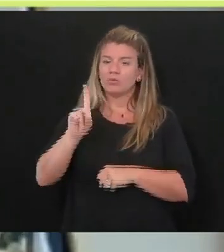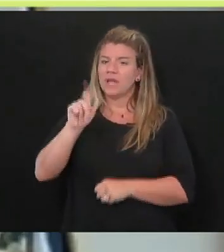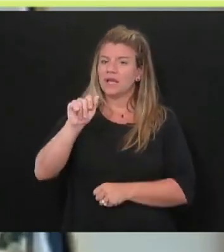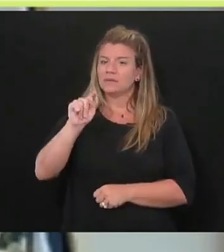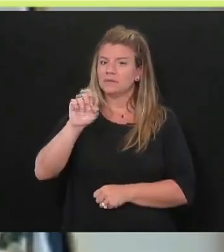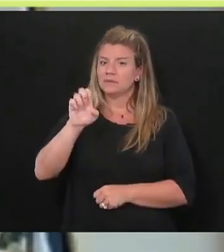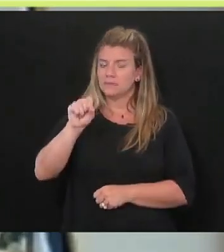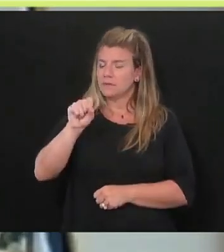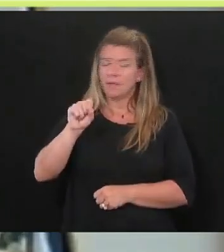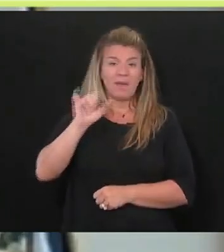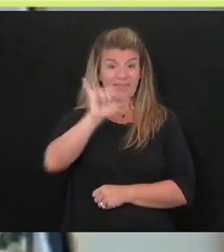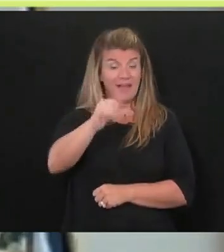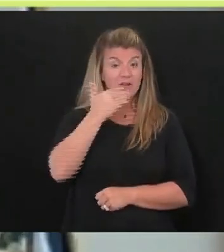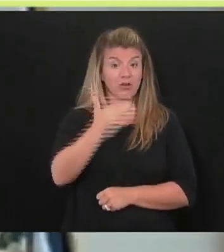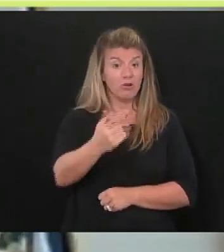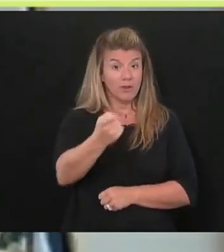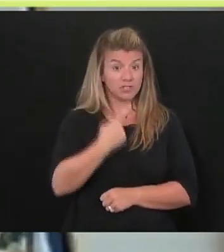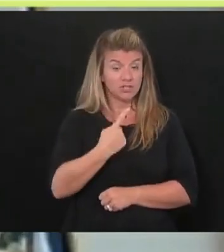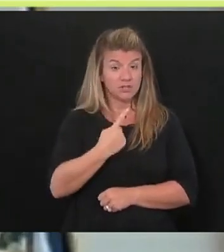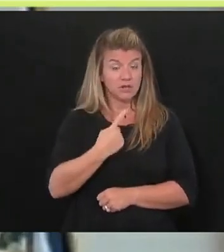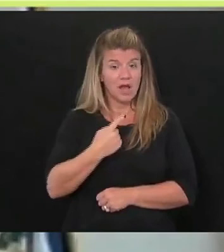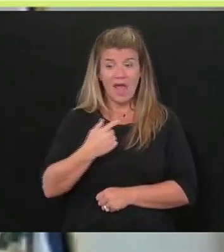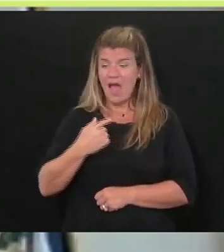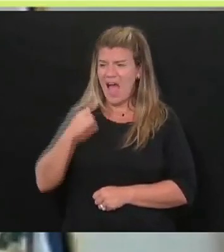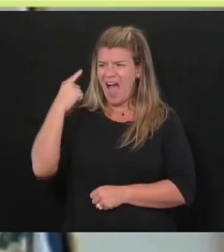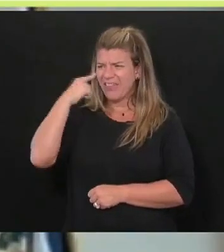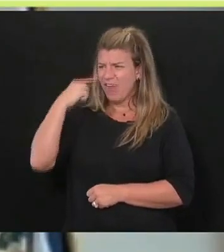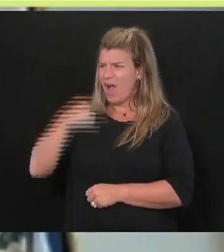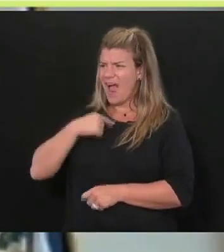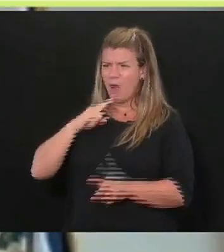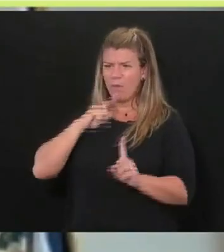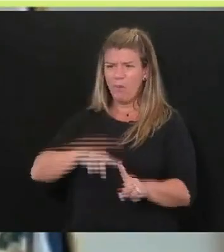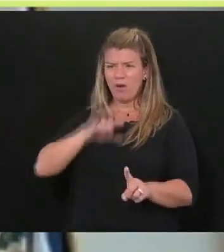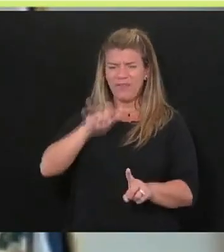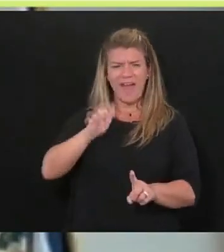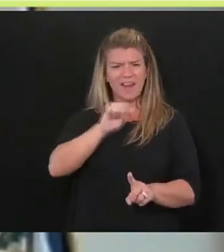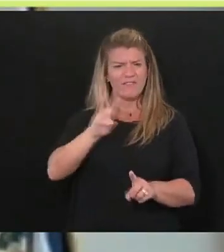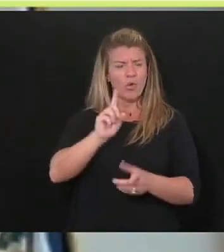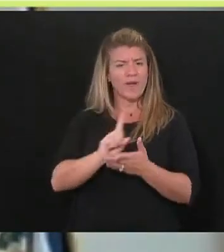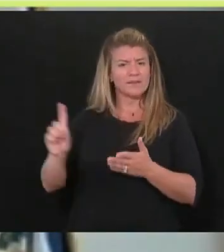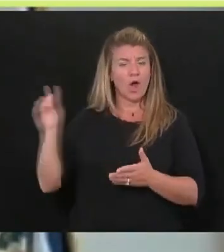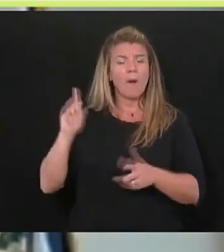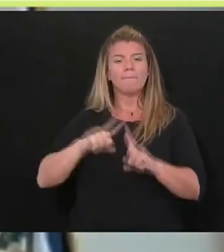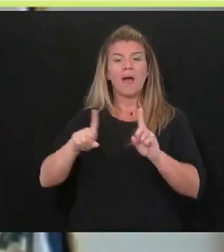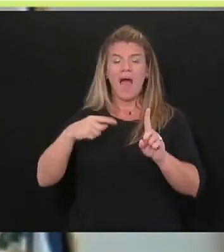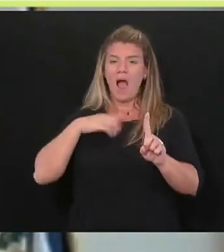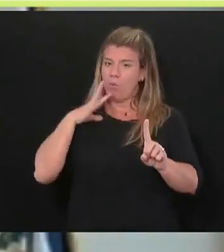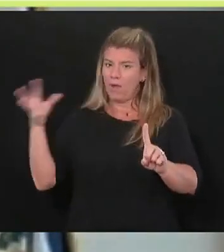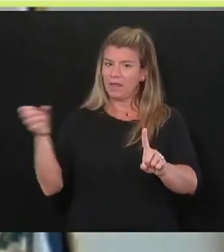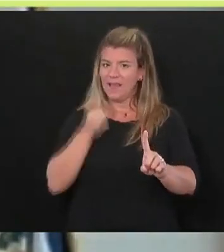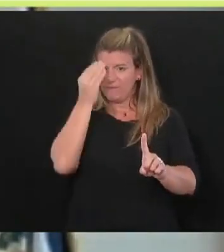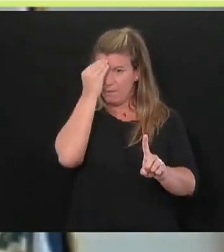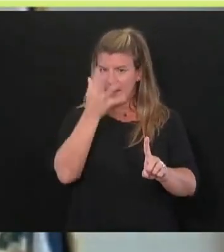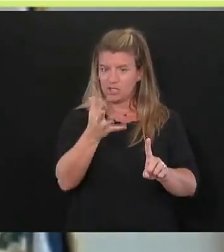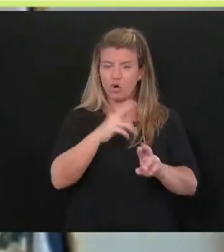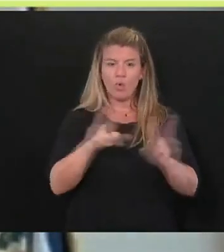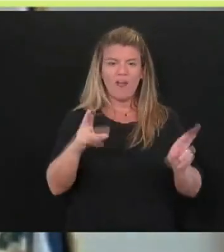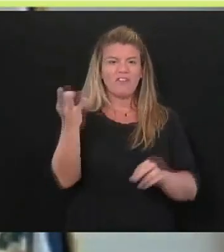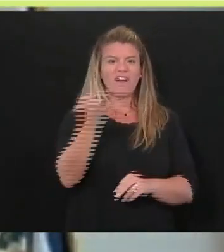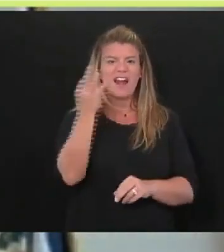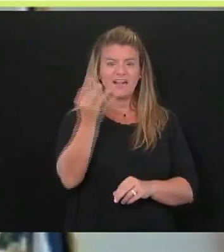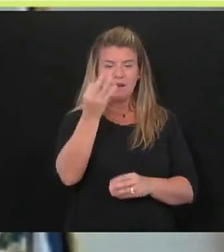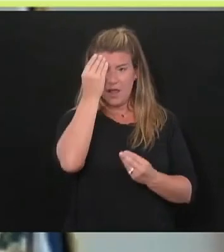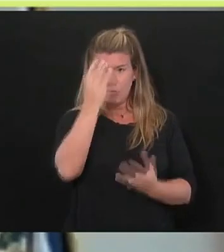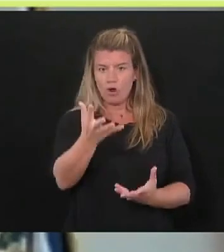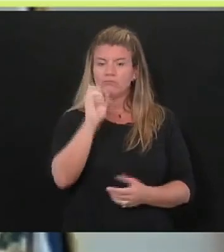David, that's a good question, and I thought I had reported on that a couple of weeks ago. I will pull that back out, and we'll have that ready for Friday to make